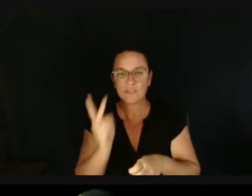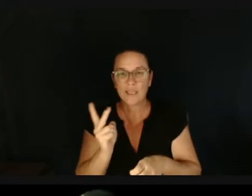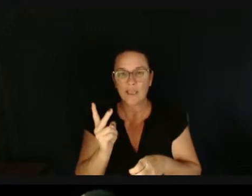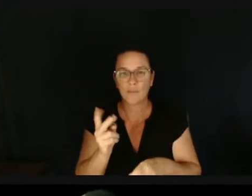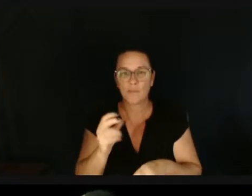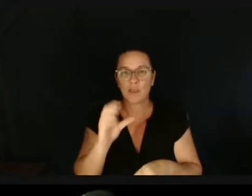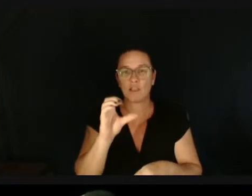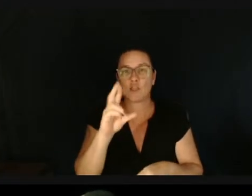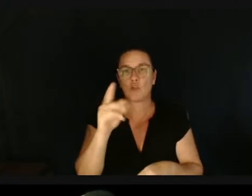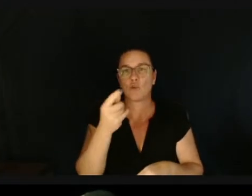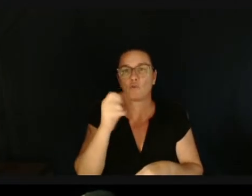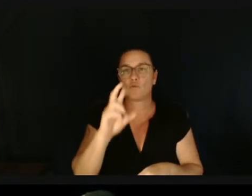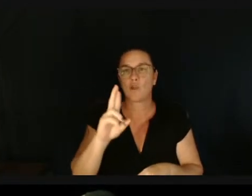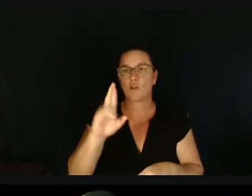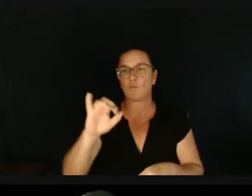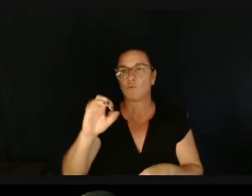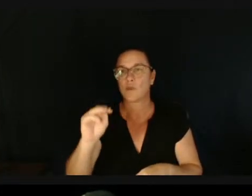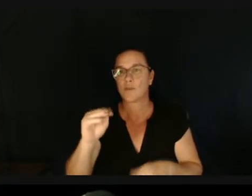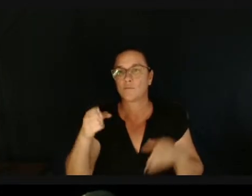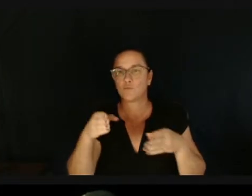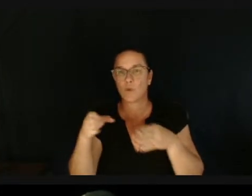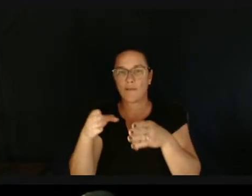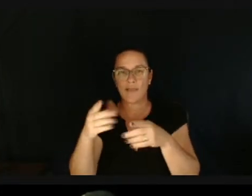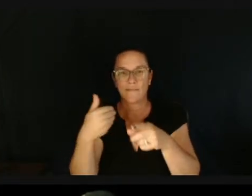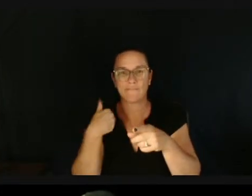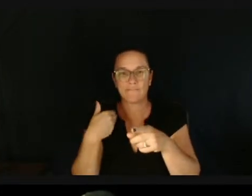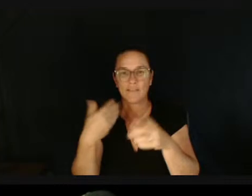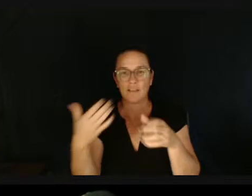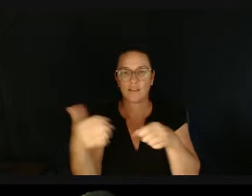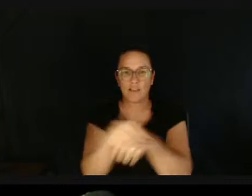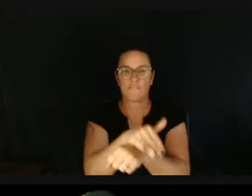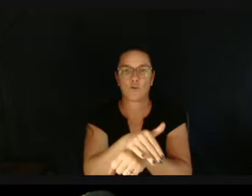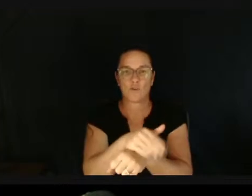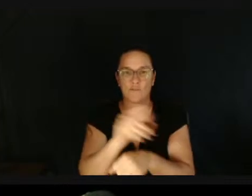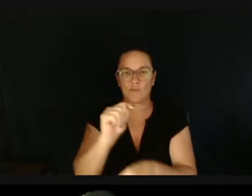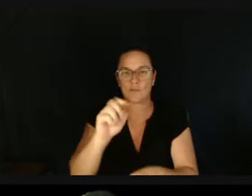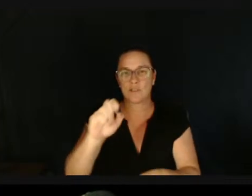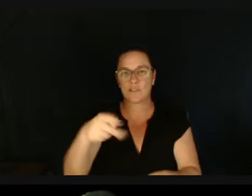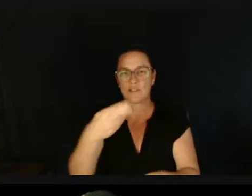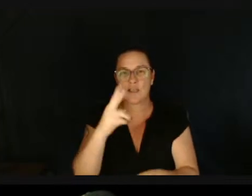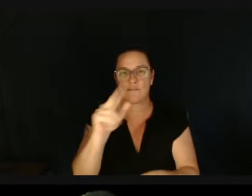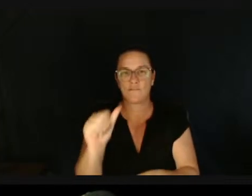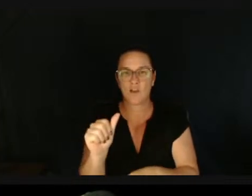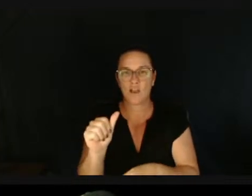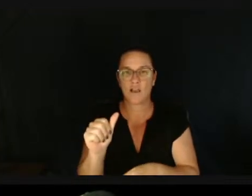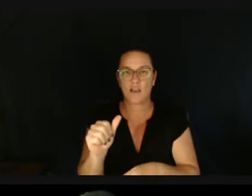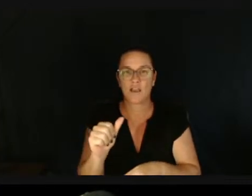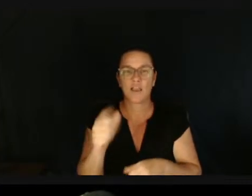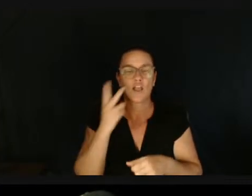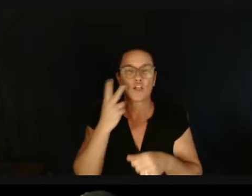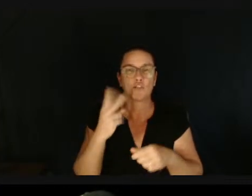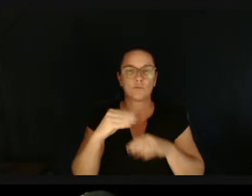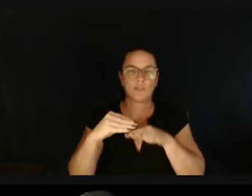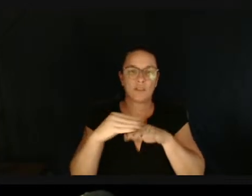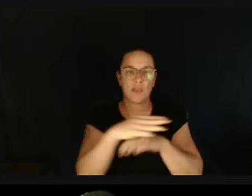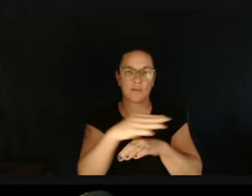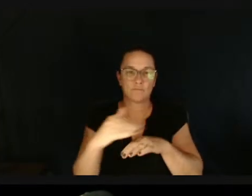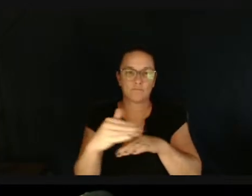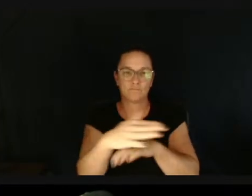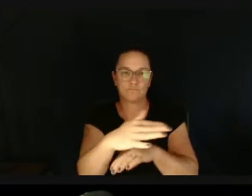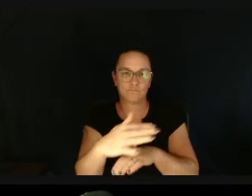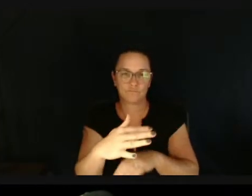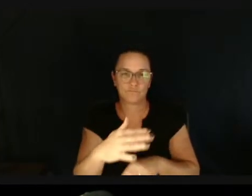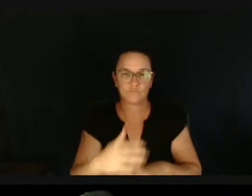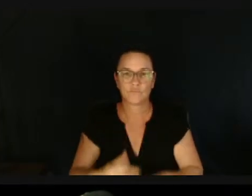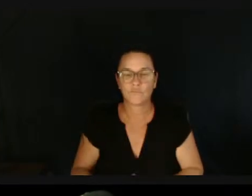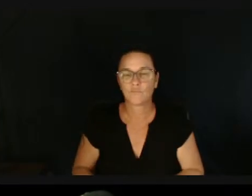drive buried by tephra on the upper left. We see some of these southwest rift graben cracks all through